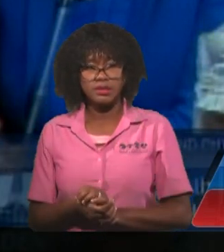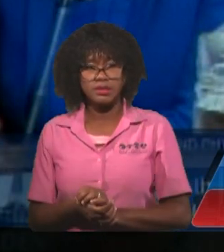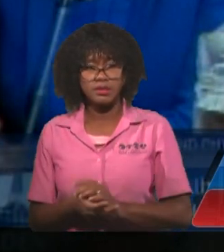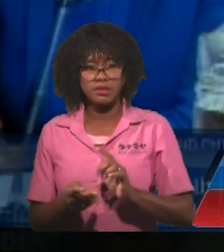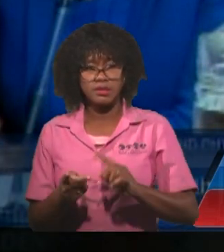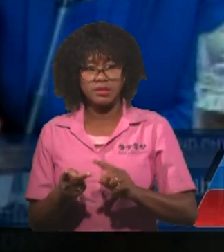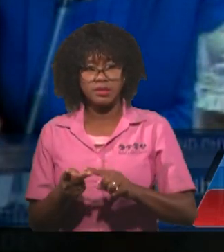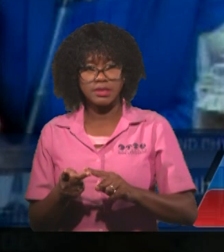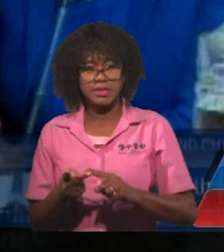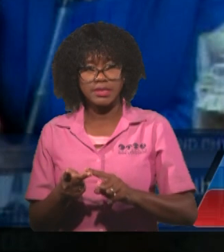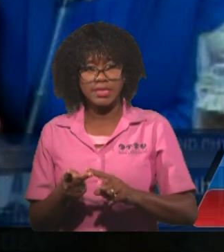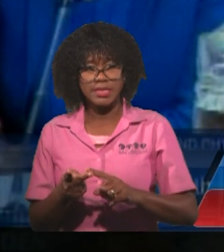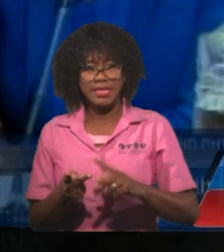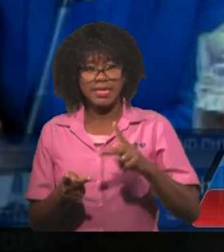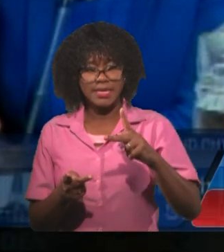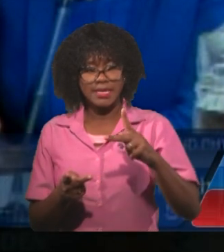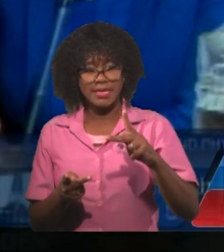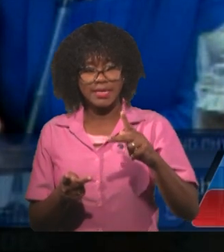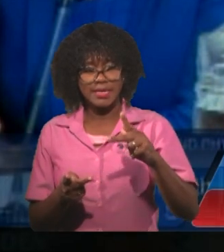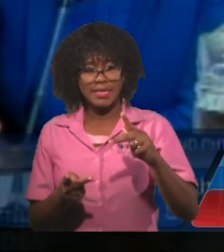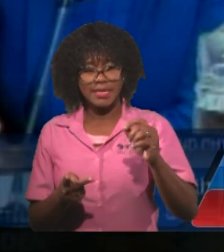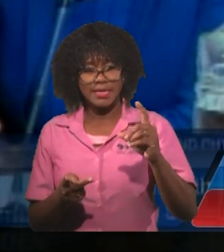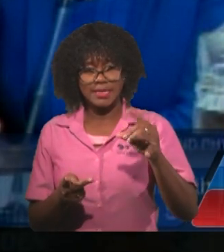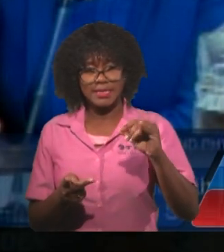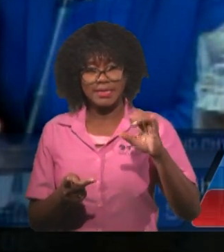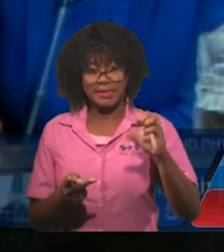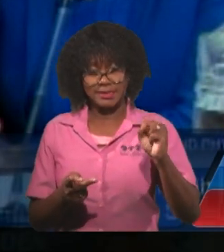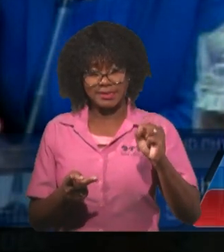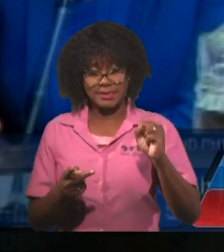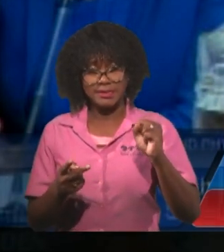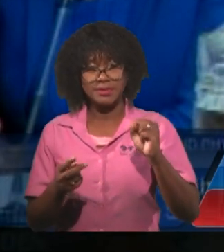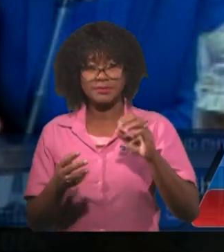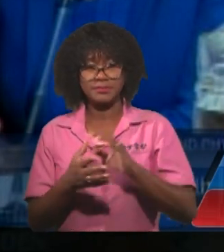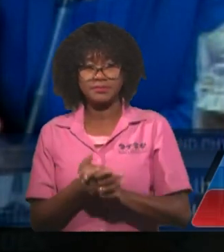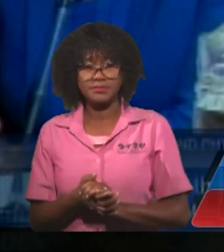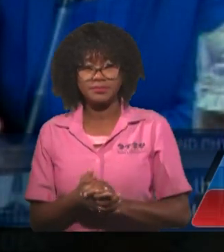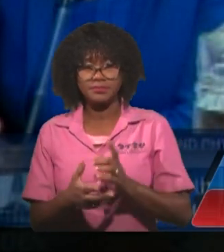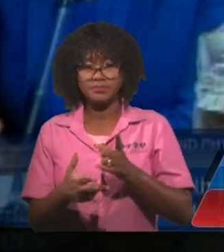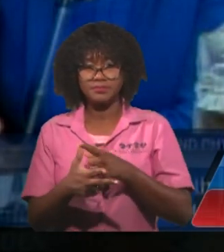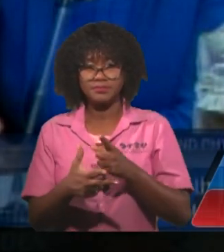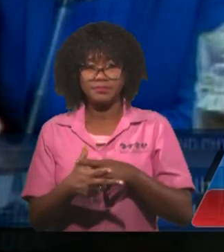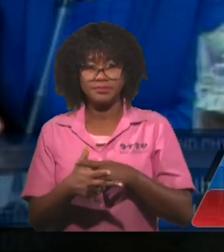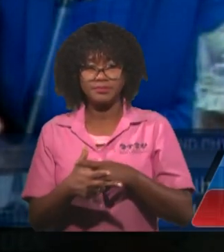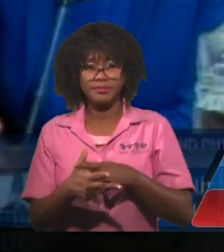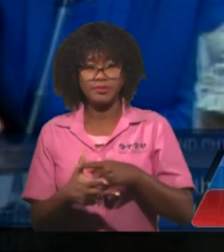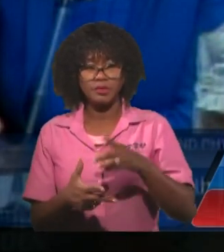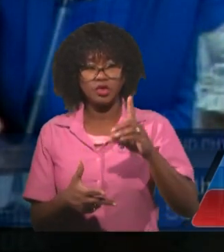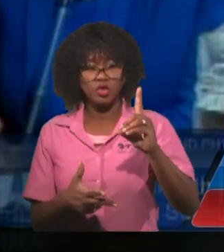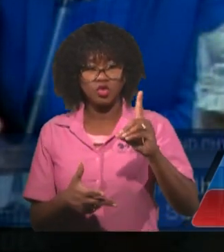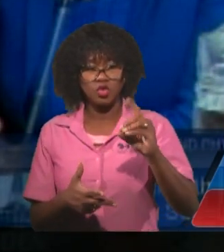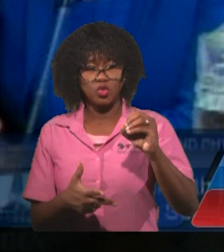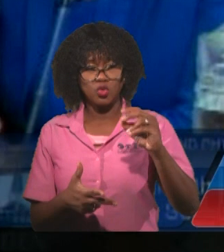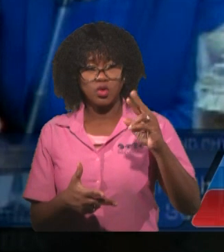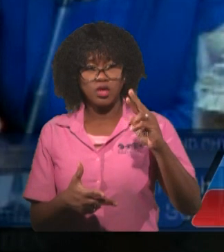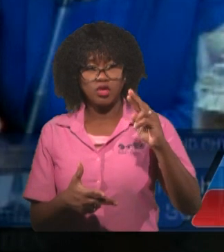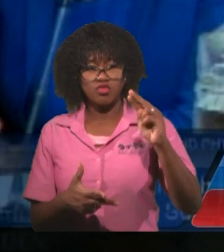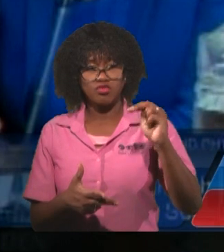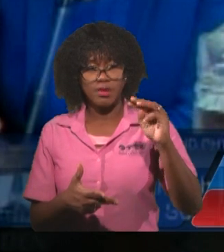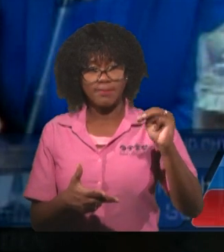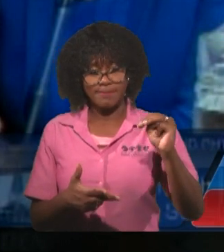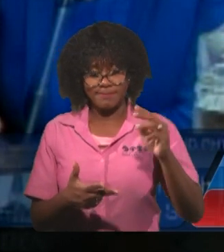The Honorable Stephen Cadis, Minister of Trade and Industry. Honorable Winston Dukaran, Minister of